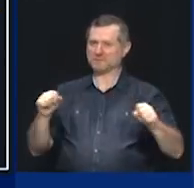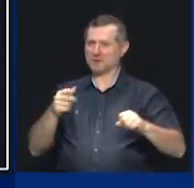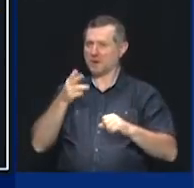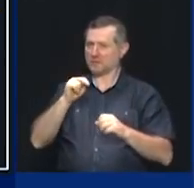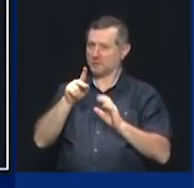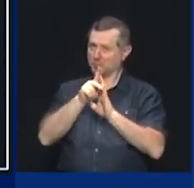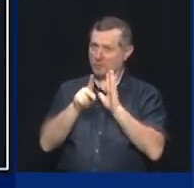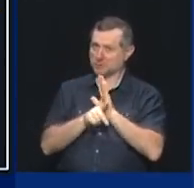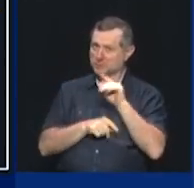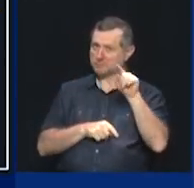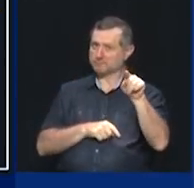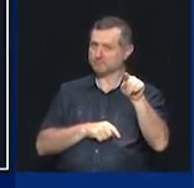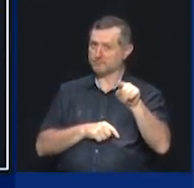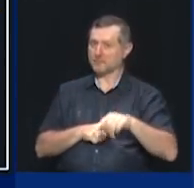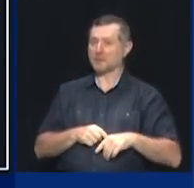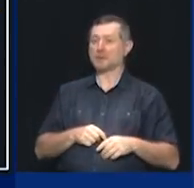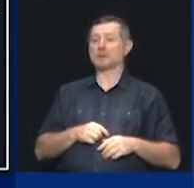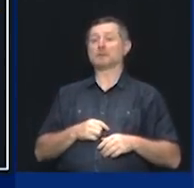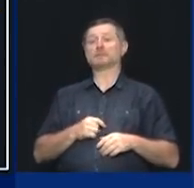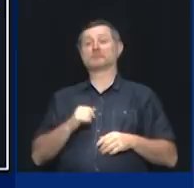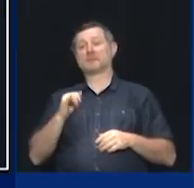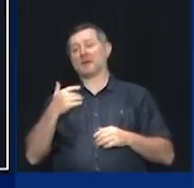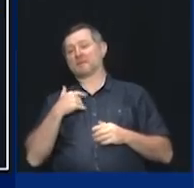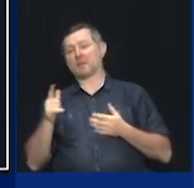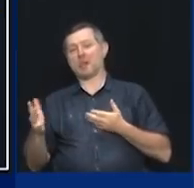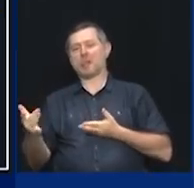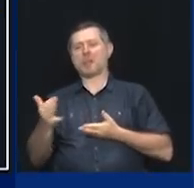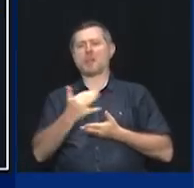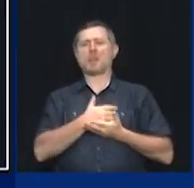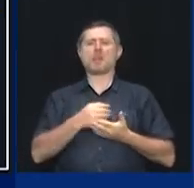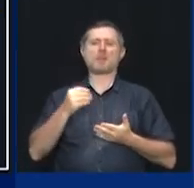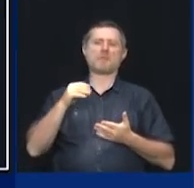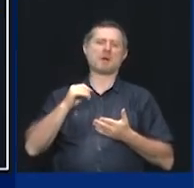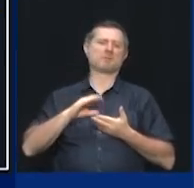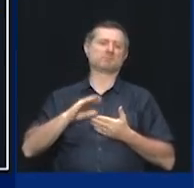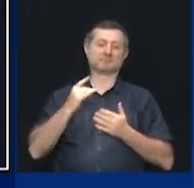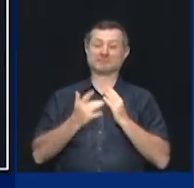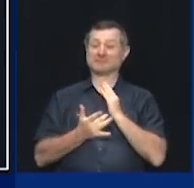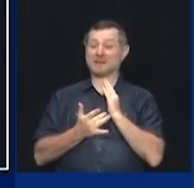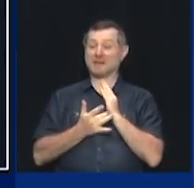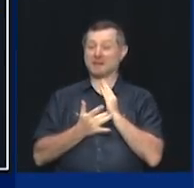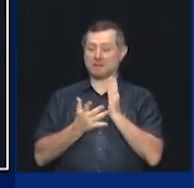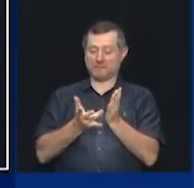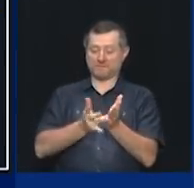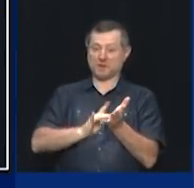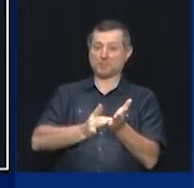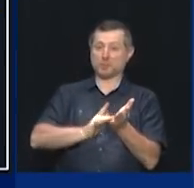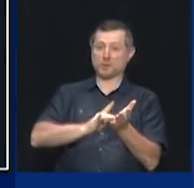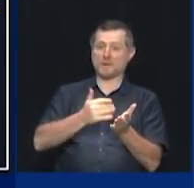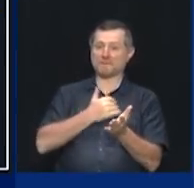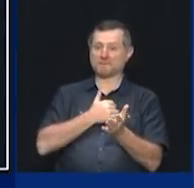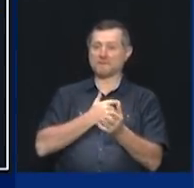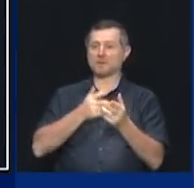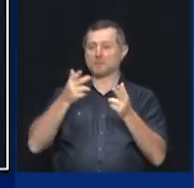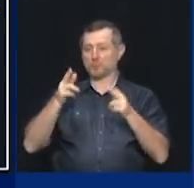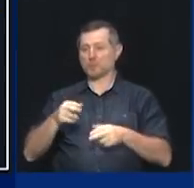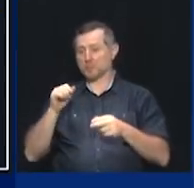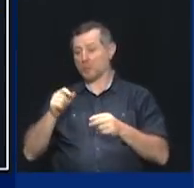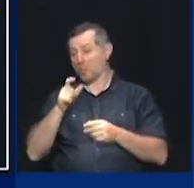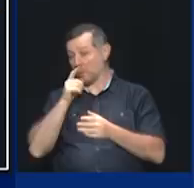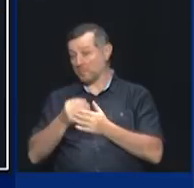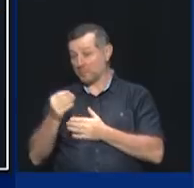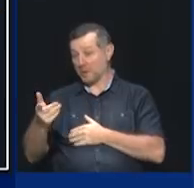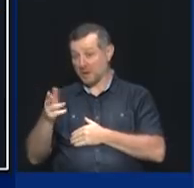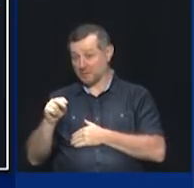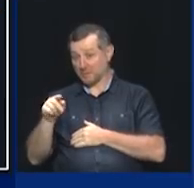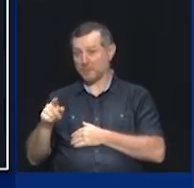Fingerprint ID technology they had, where the trigger would only work for the fingerprint of the